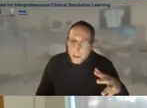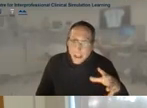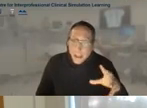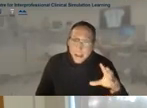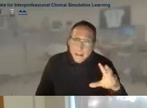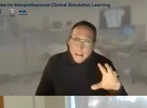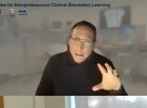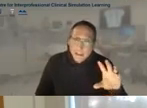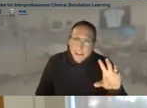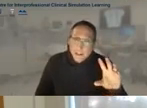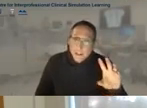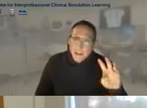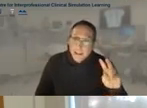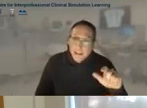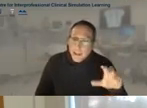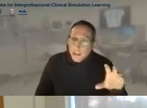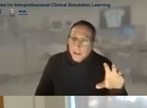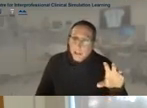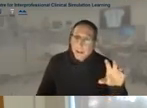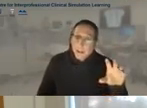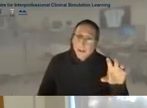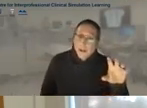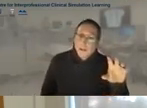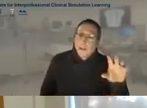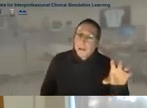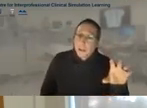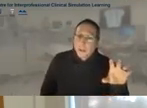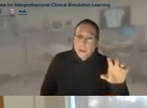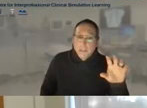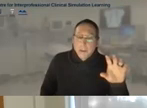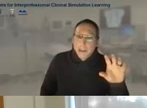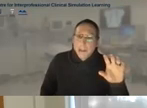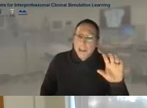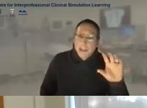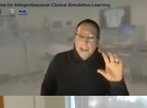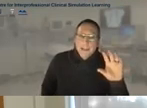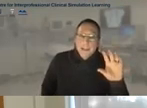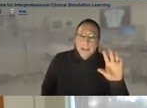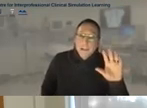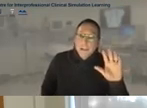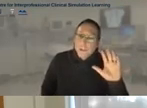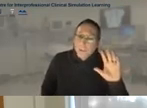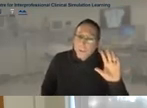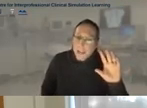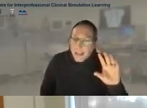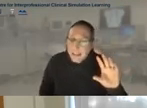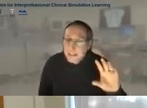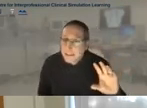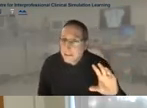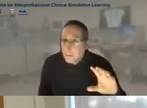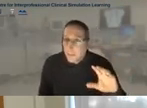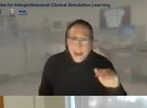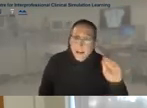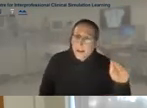source. Currently, the content is also available on the Long-Term Care SharePoint. And so if you want access